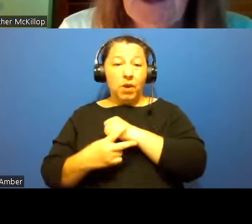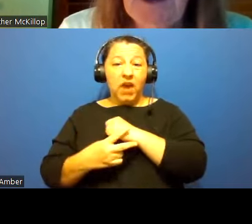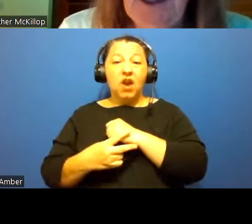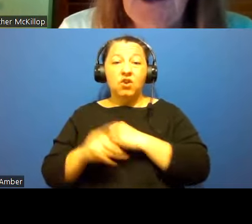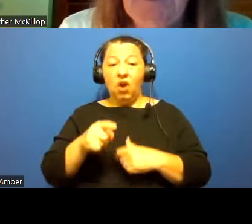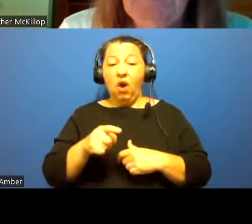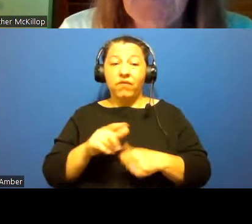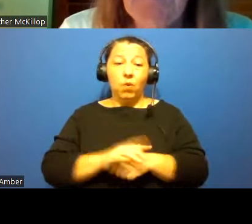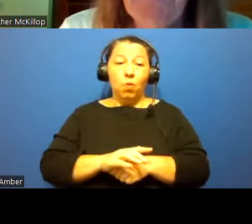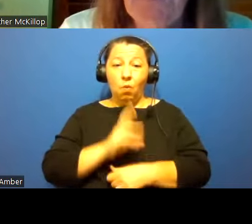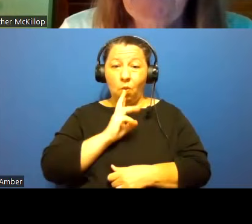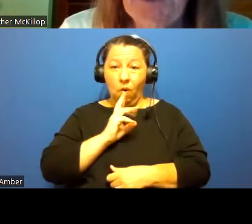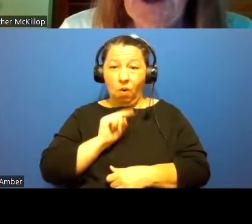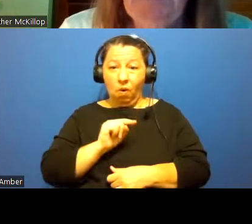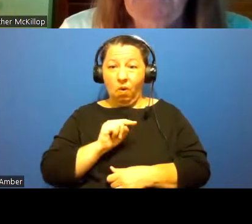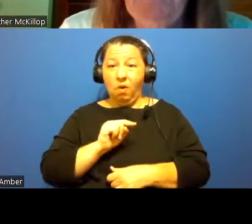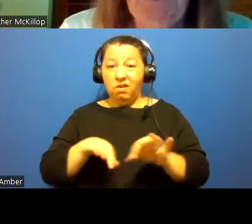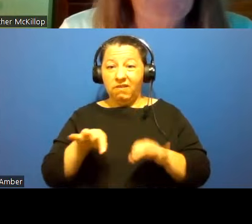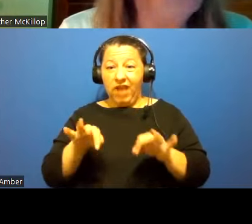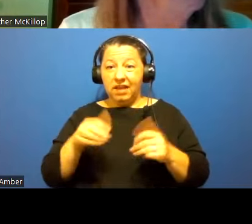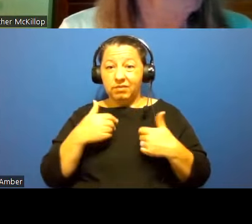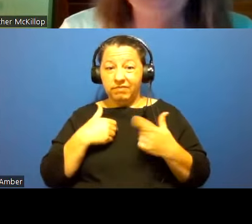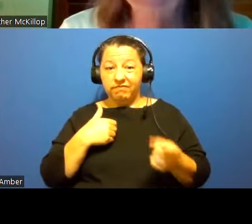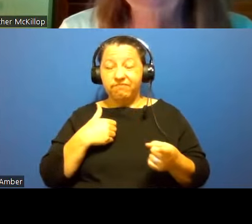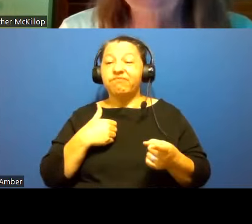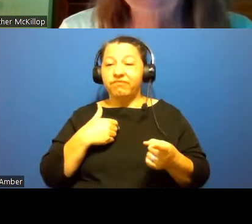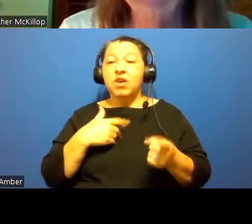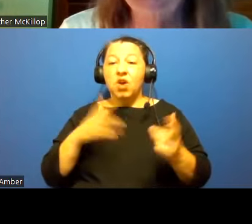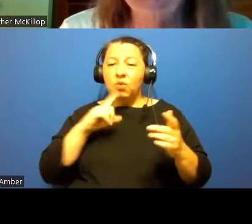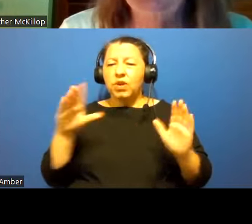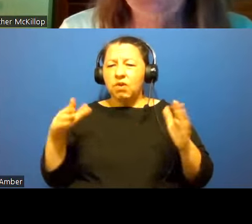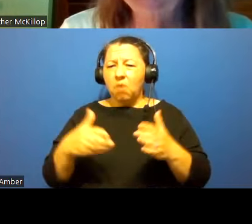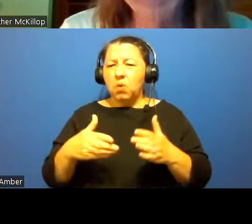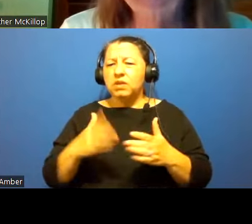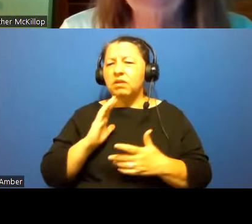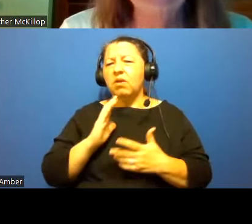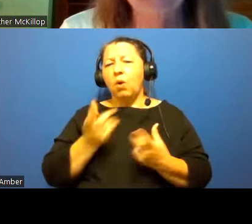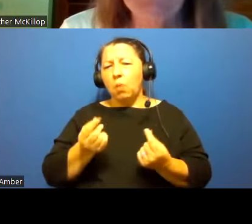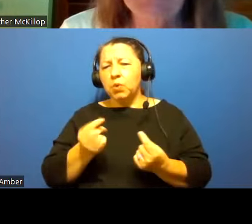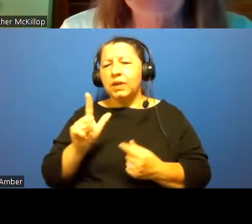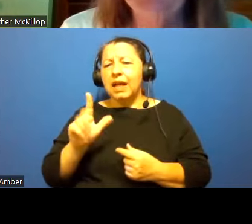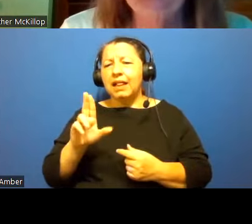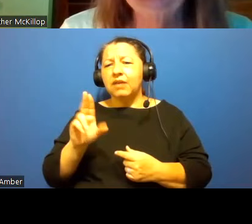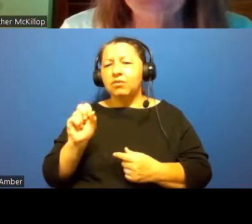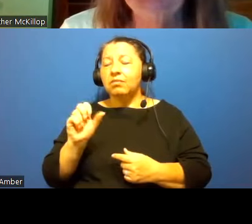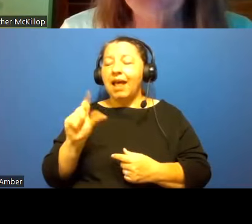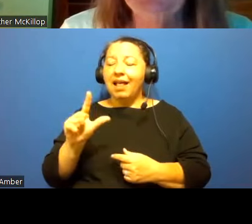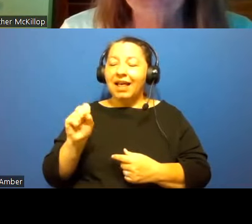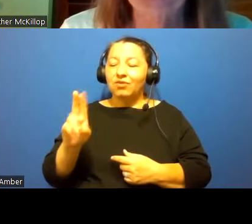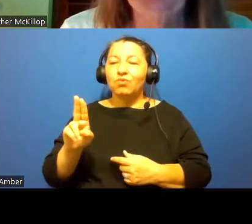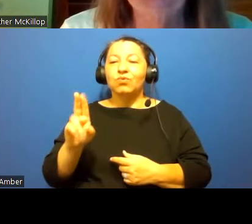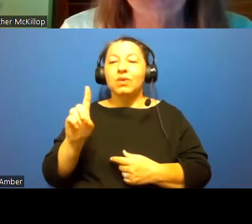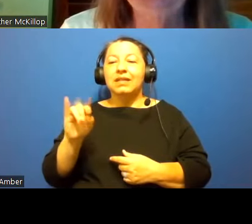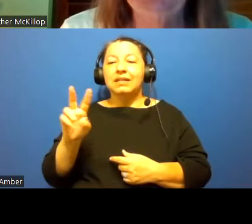finds and focusing on what we've been doing in the LSU DIVA Lab, Digital Imaging